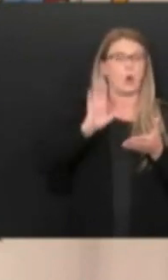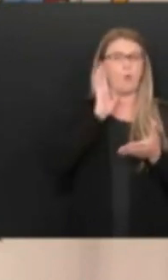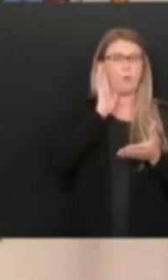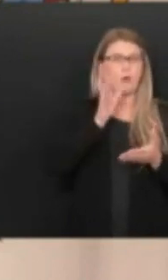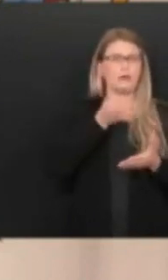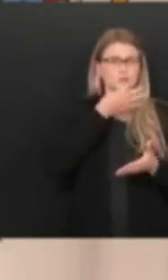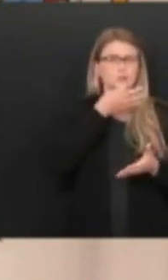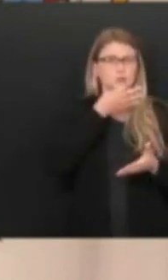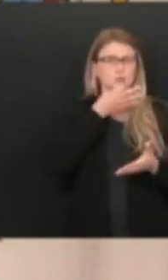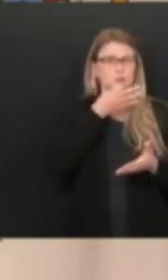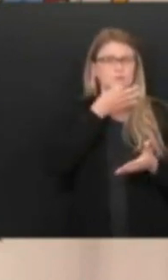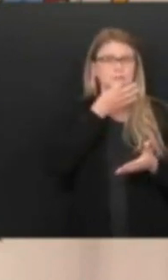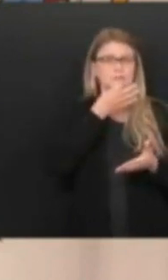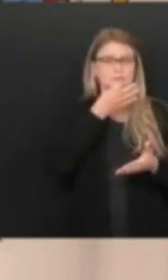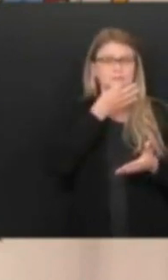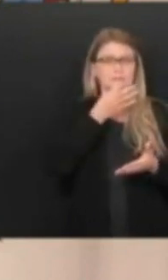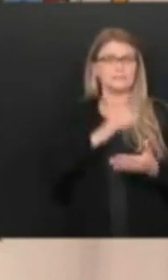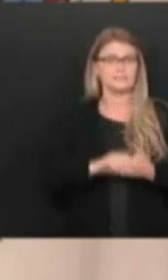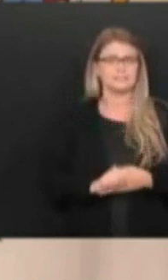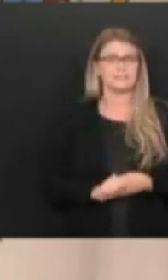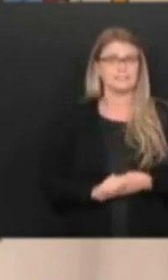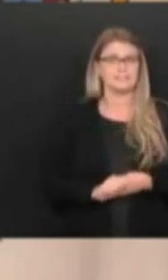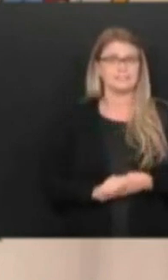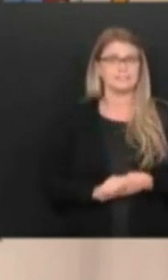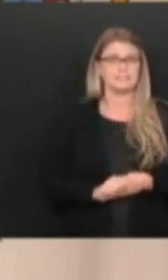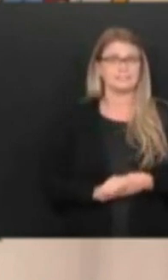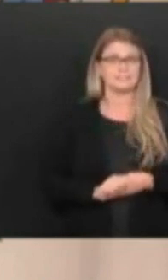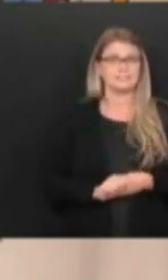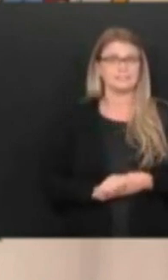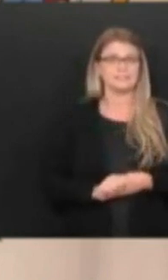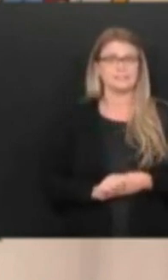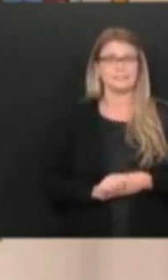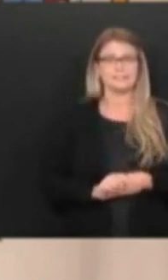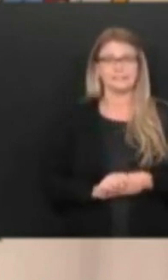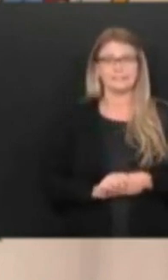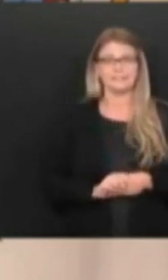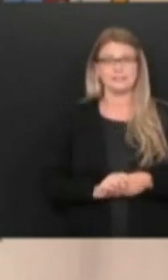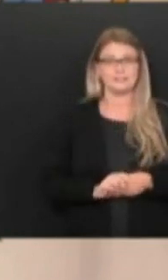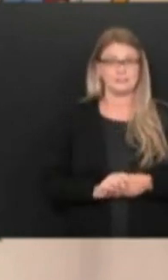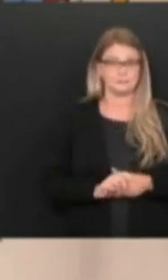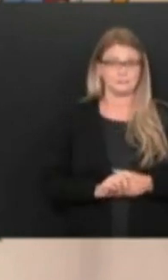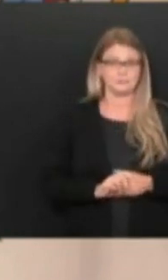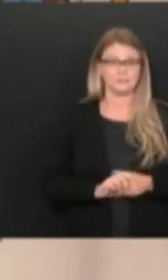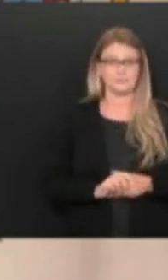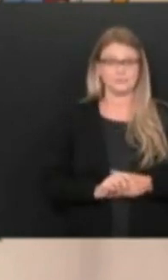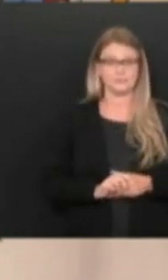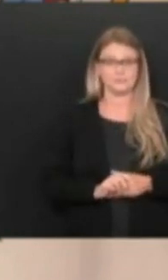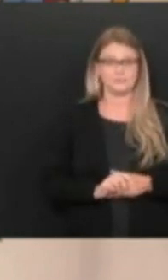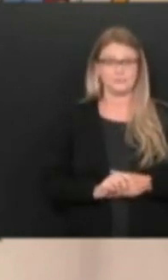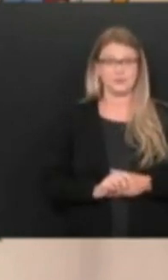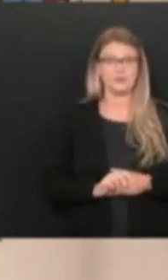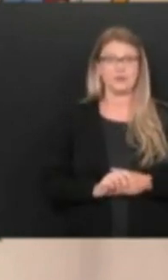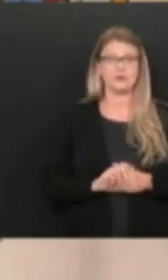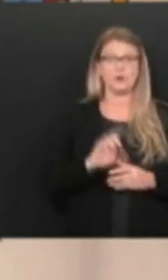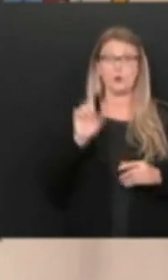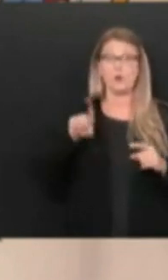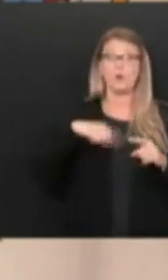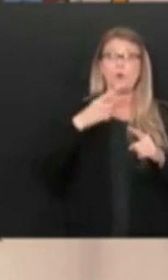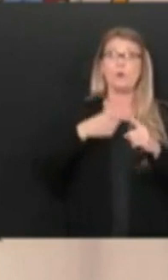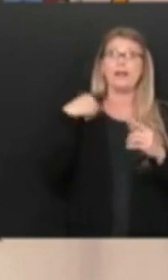really fast. And so with all that, though, know that as you receive your checks, they'll